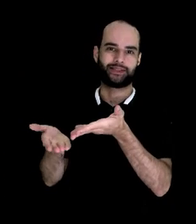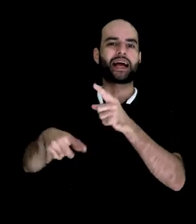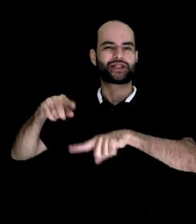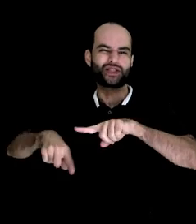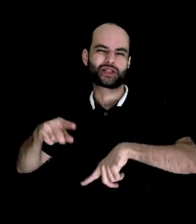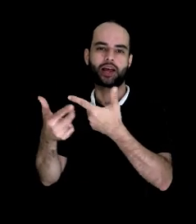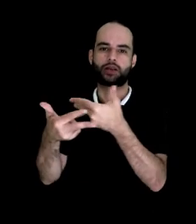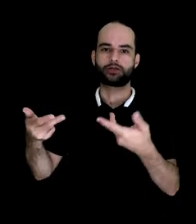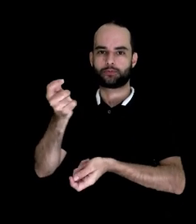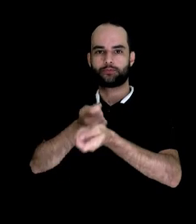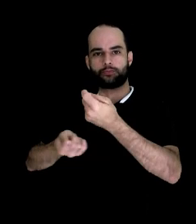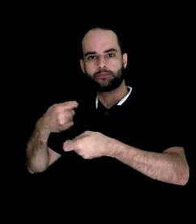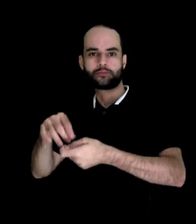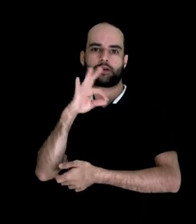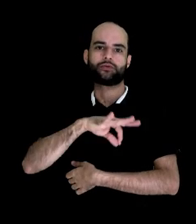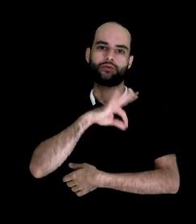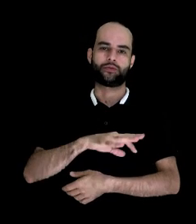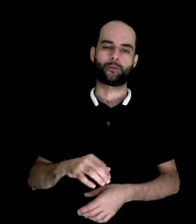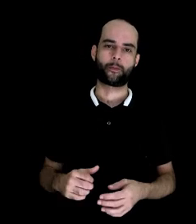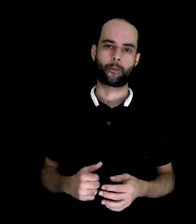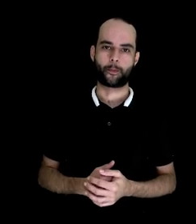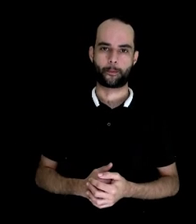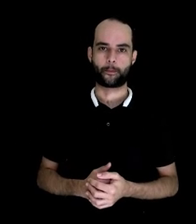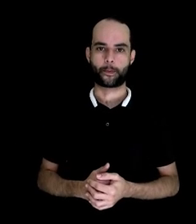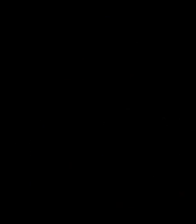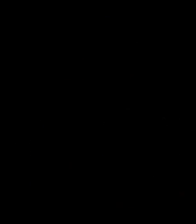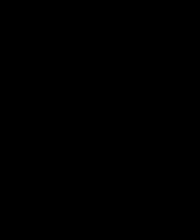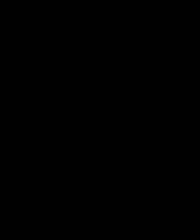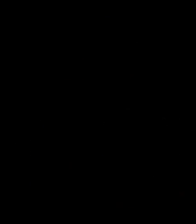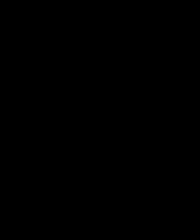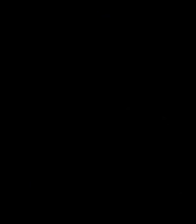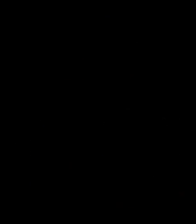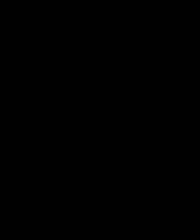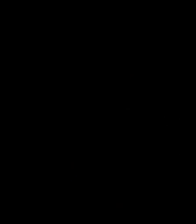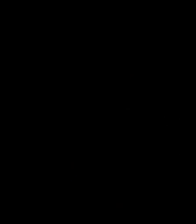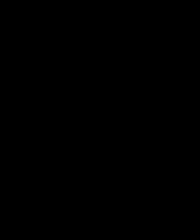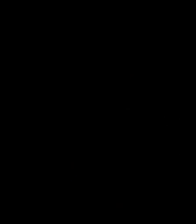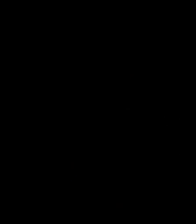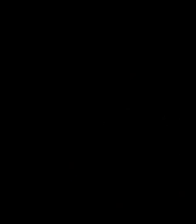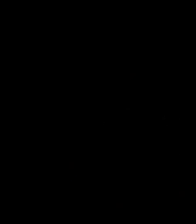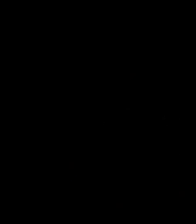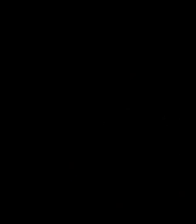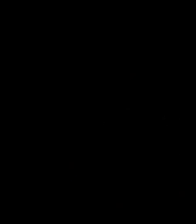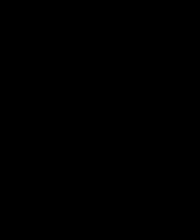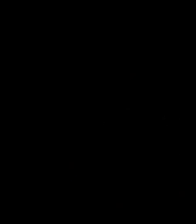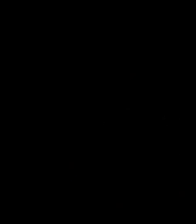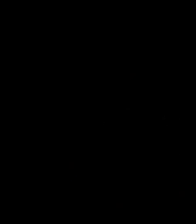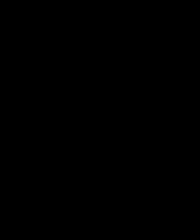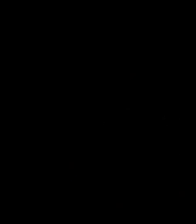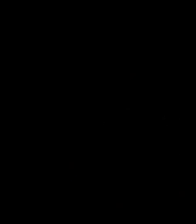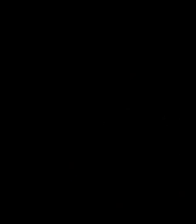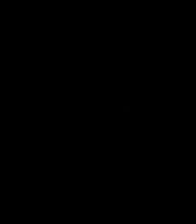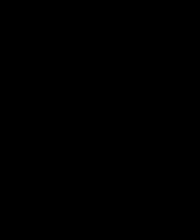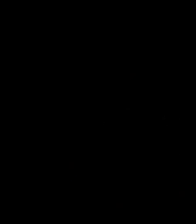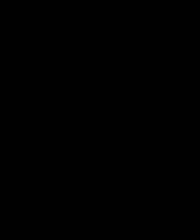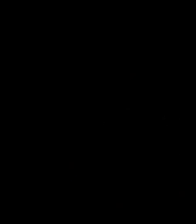activities. 70th slide. On the top, in red ink, centered, it says "Credits." Right below, in